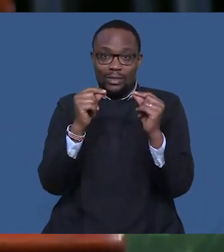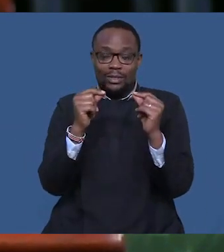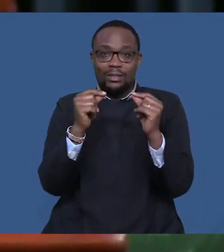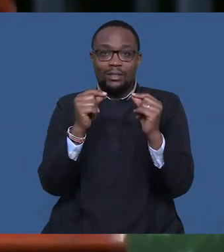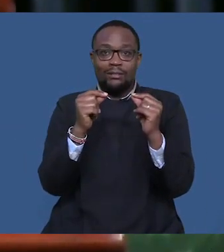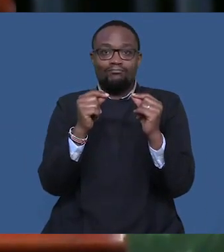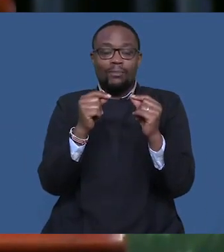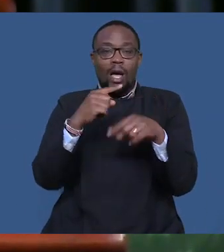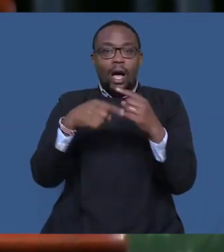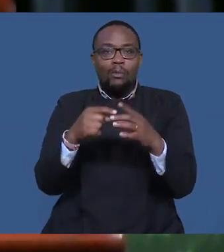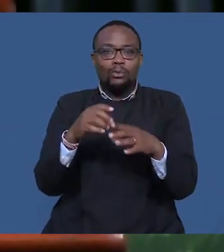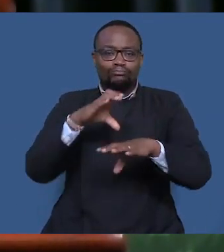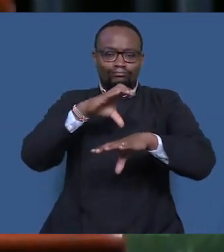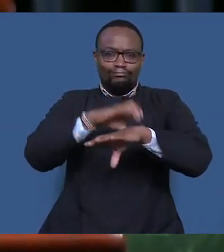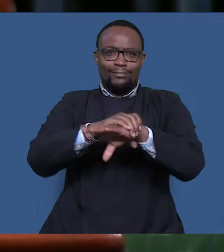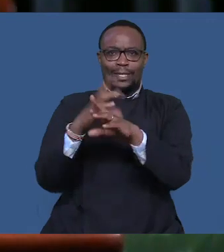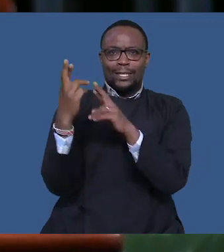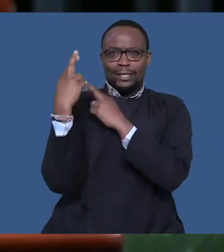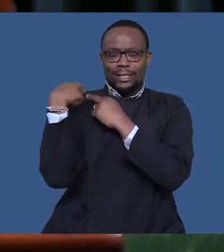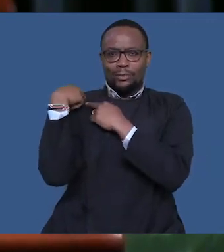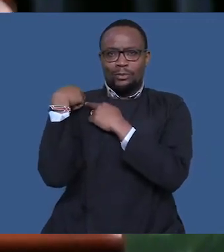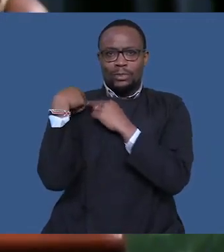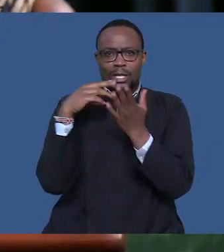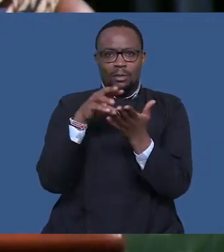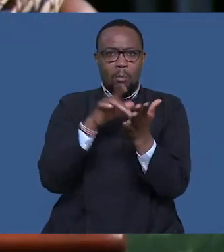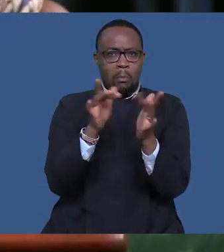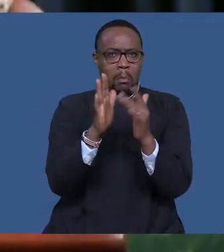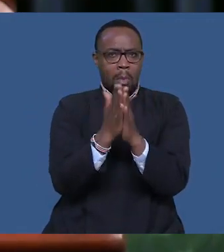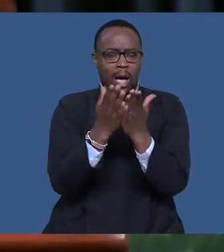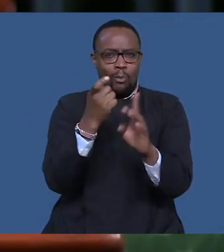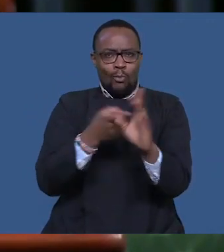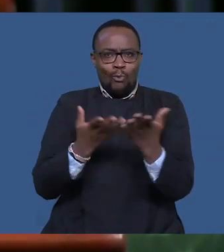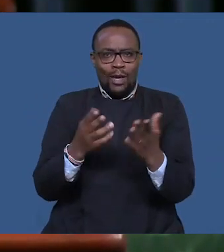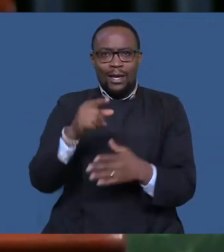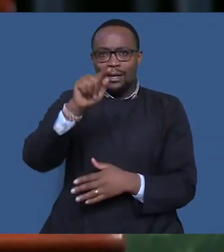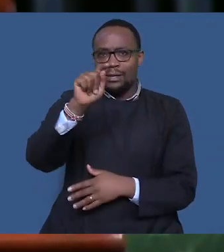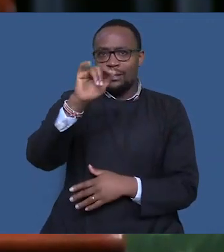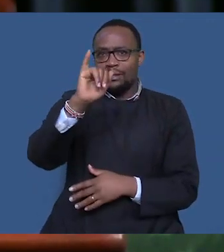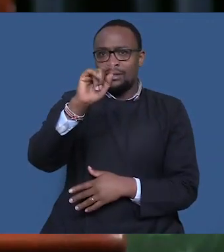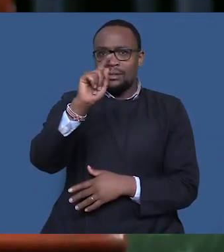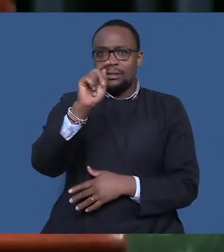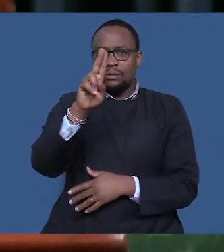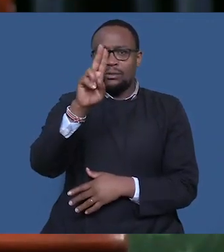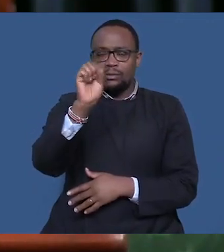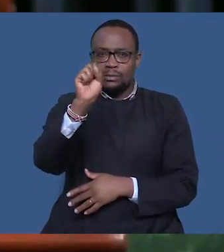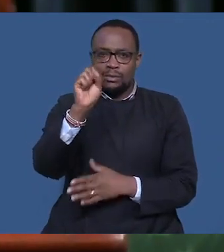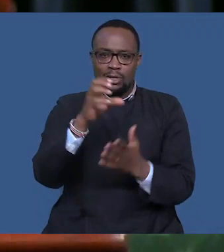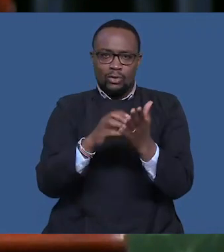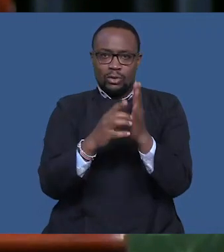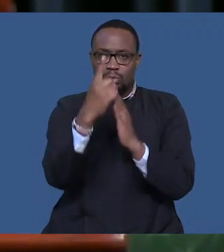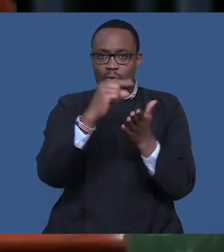titled Taking Responsibility. And our anchor scripture is from Titus chapter 1 from verses 5 to 16.